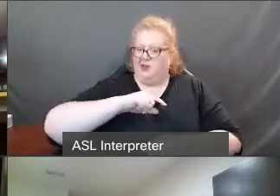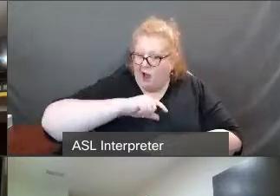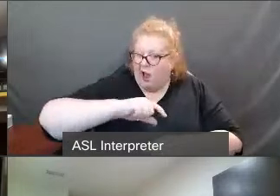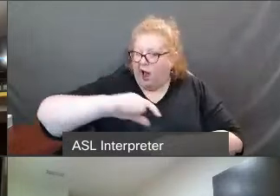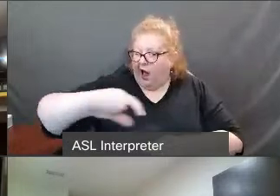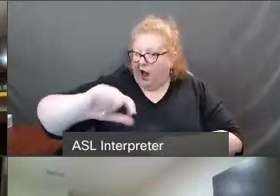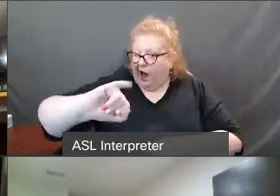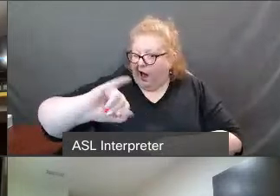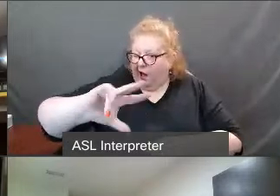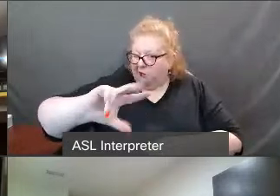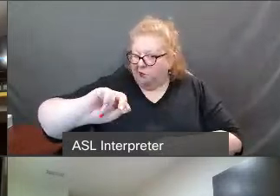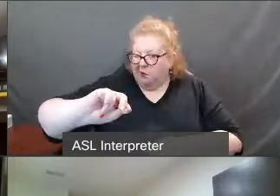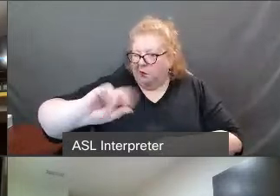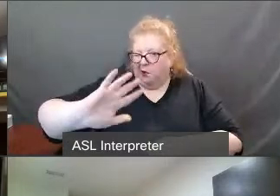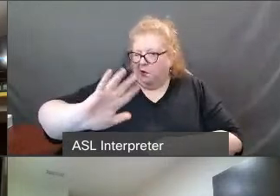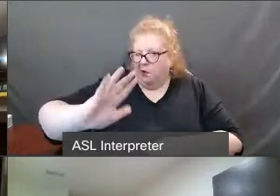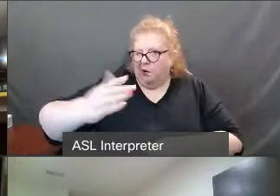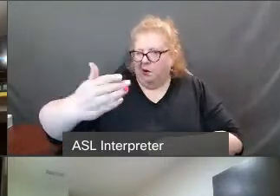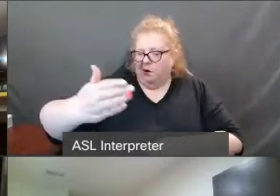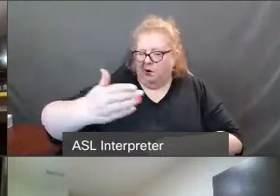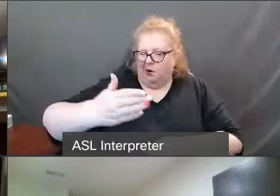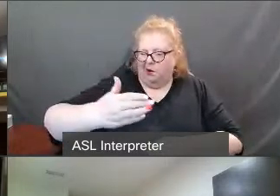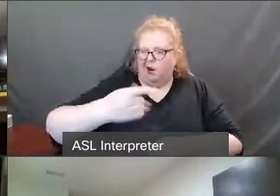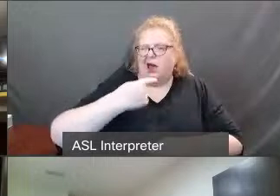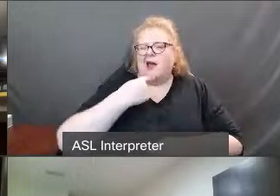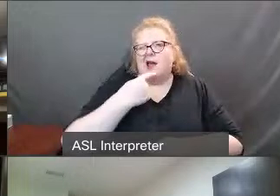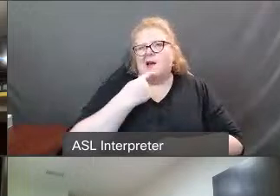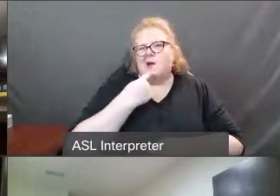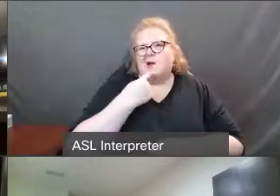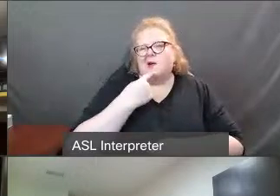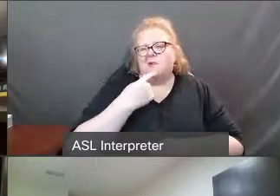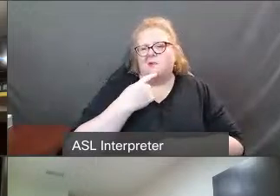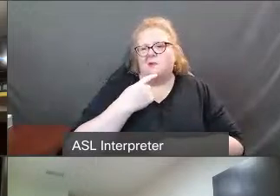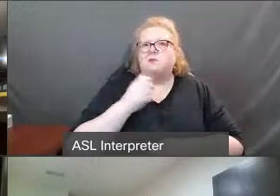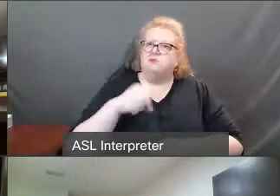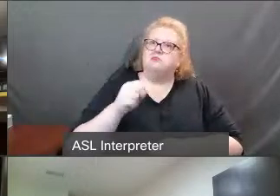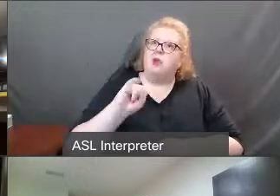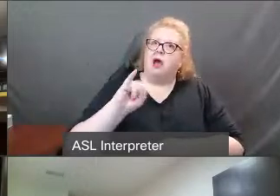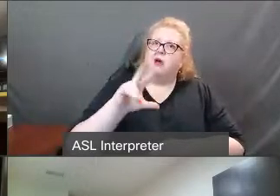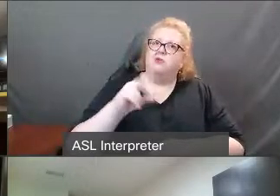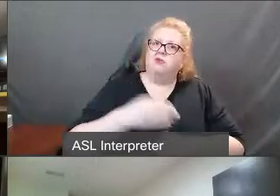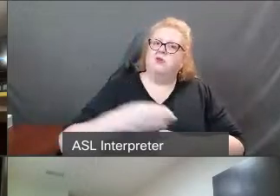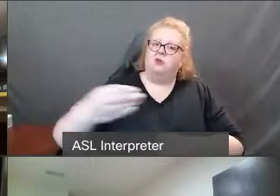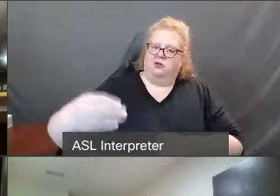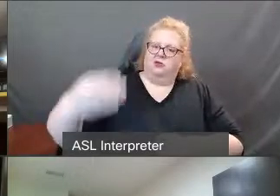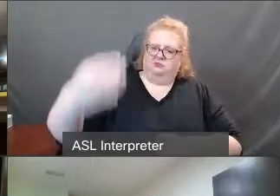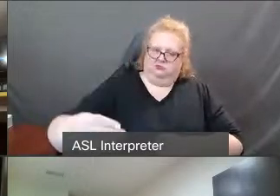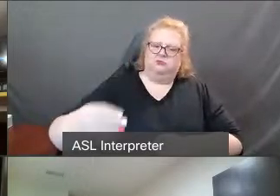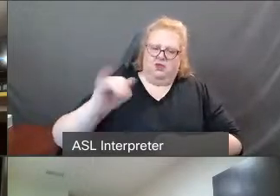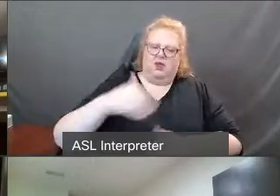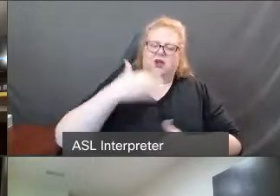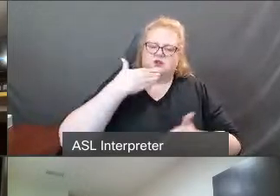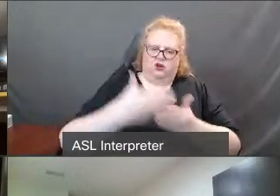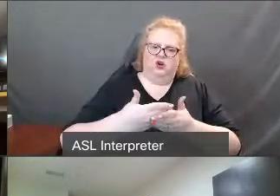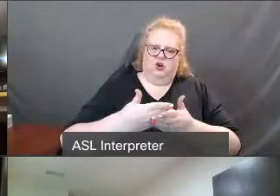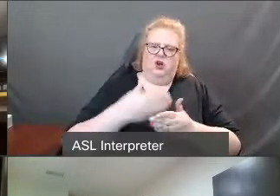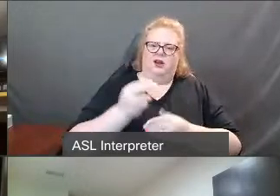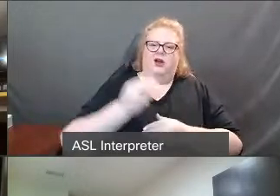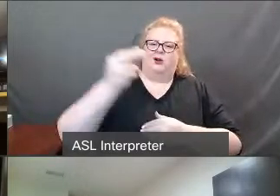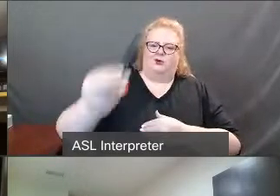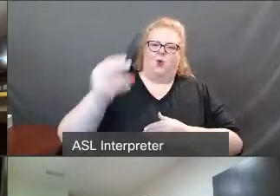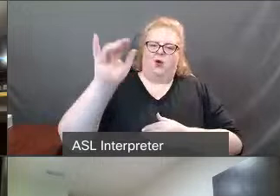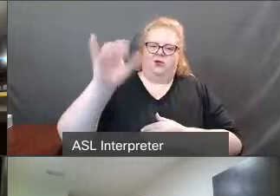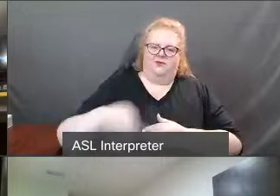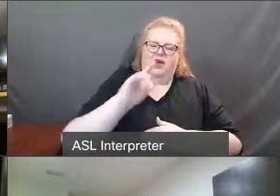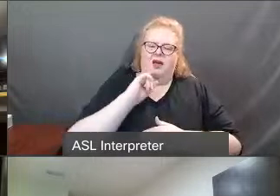but that I might believe be. it. I would say. Yeah, 30 would be Commissioner best. Berry, 30 is the good cutoff. Okay. Because north of that is